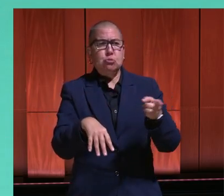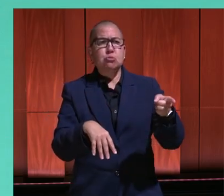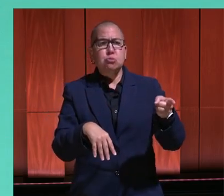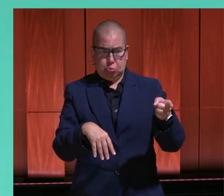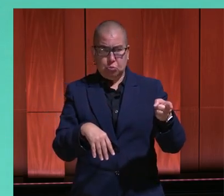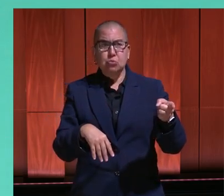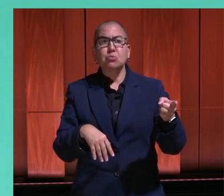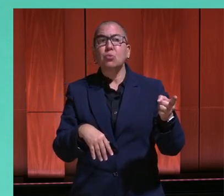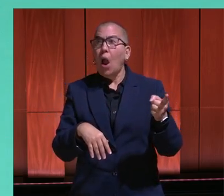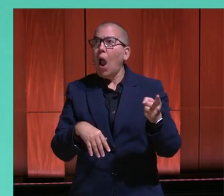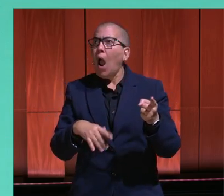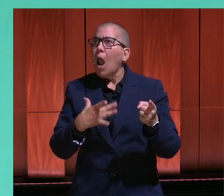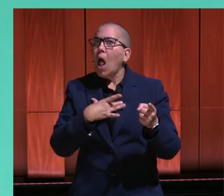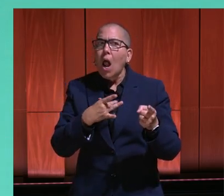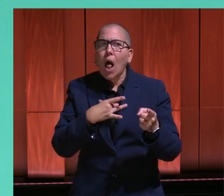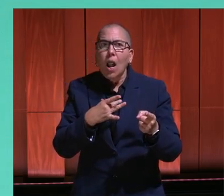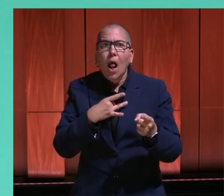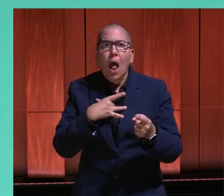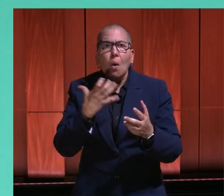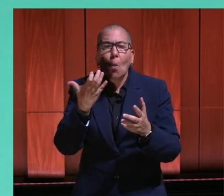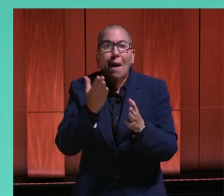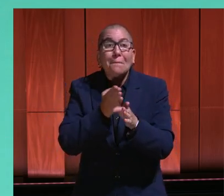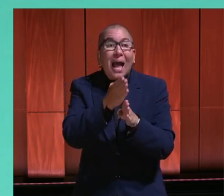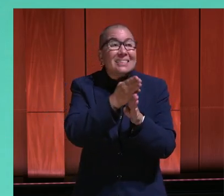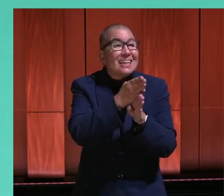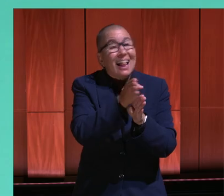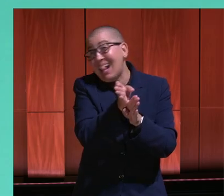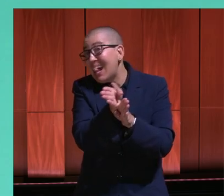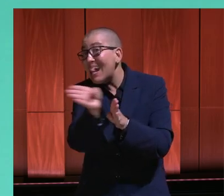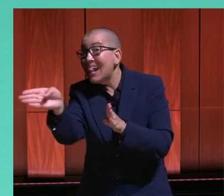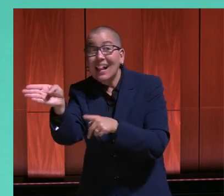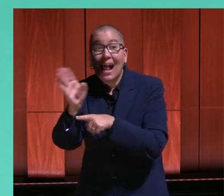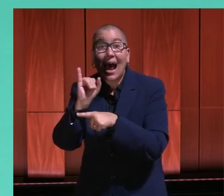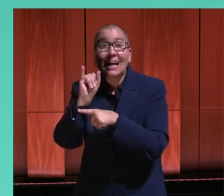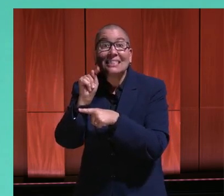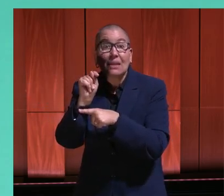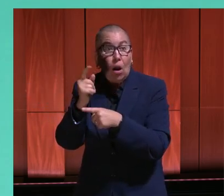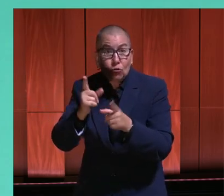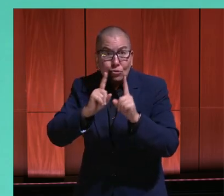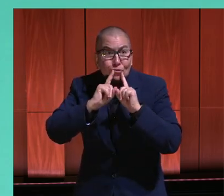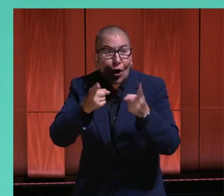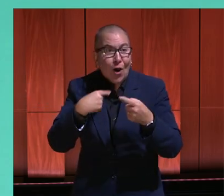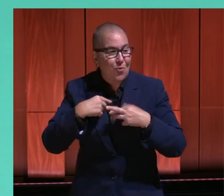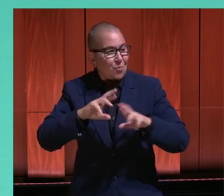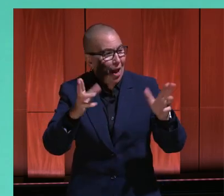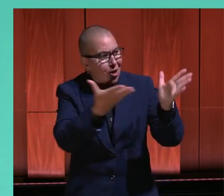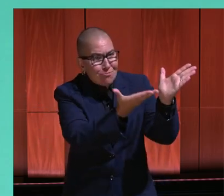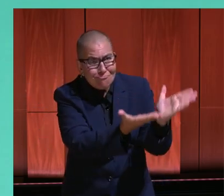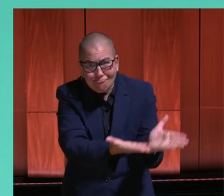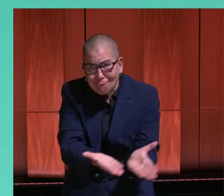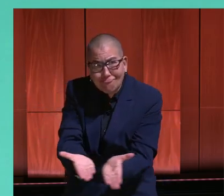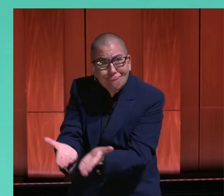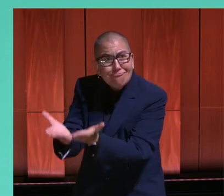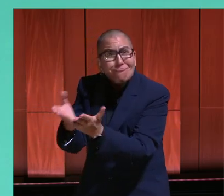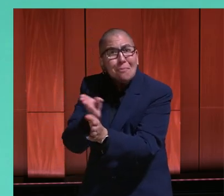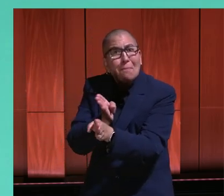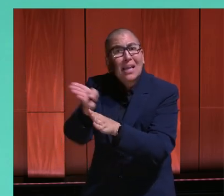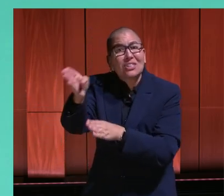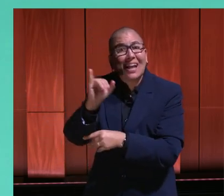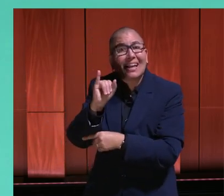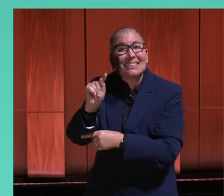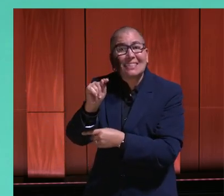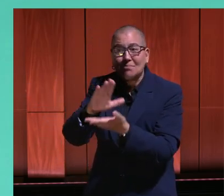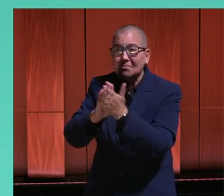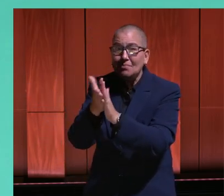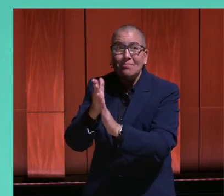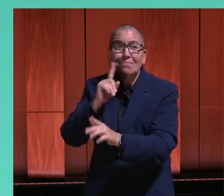pursue it as a career, we help facilitate. We try to find somebody on campus that's doing that as their job and try to match them